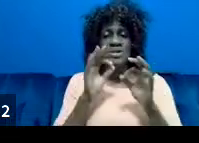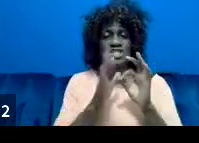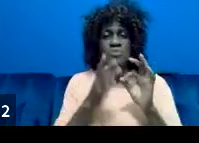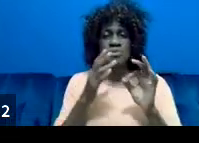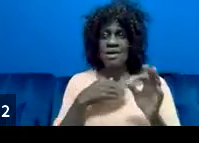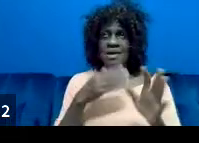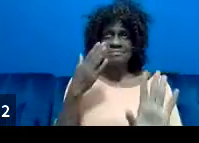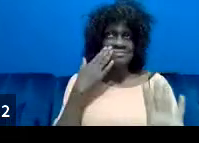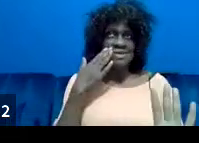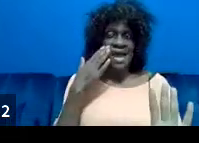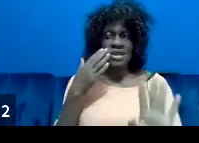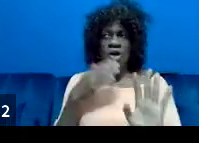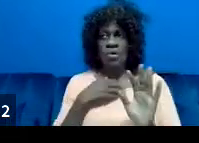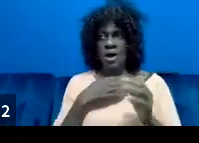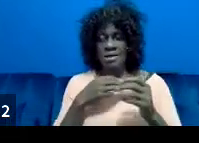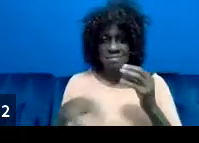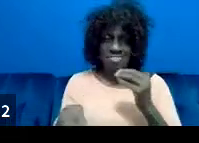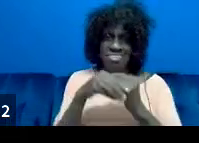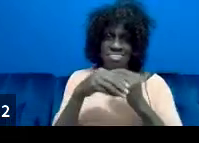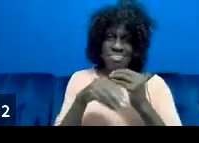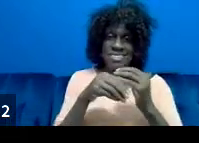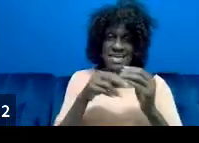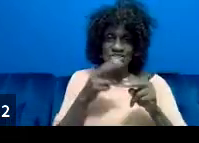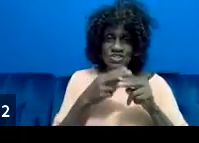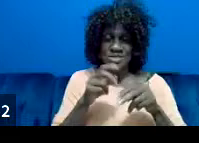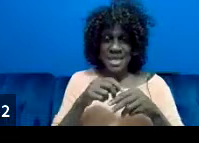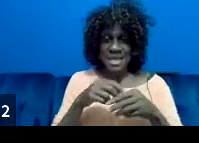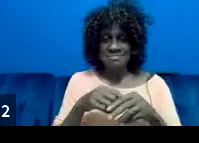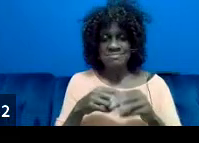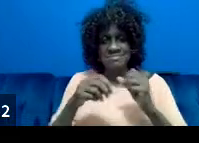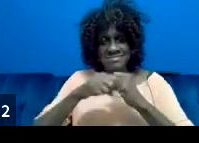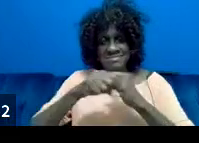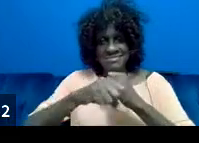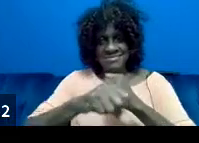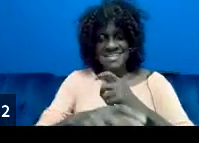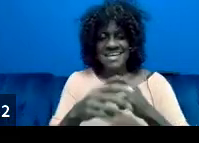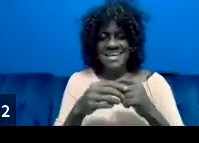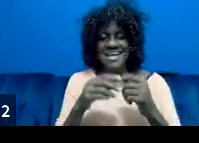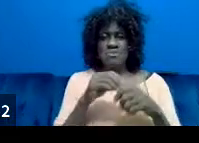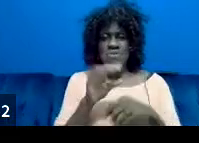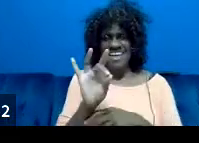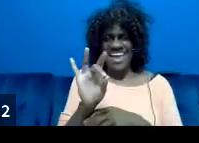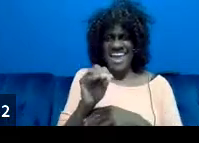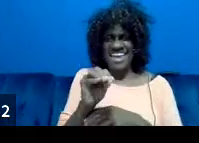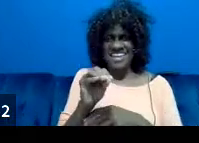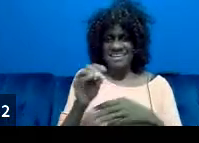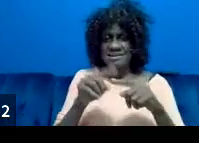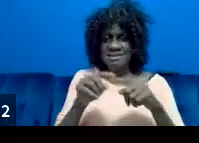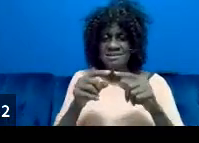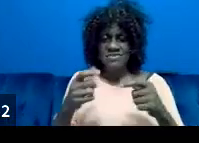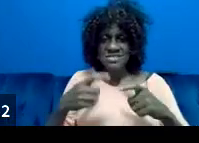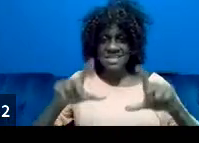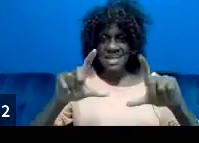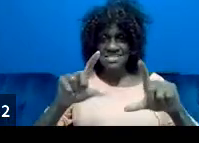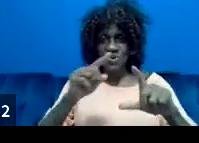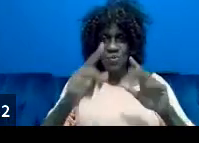I gave a lot of content in a short amount of time. I went through about 80 slides there, I think, in an hour.